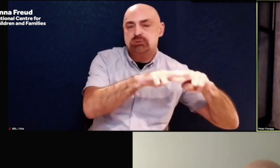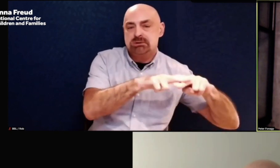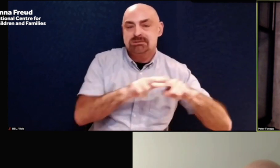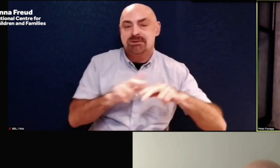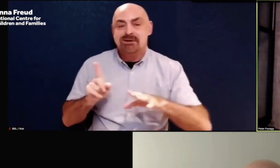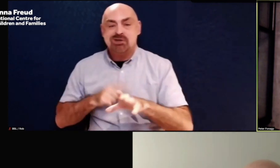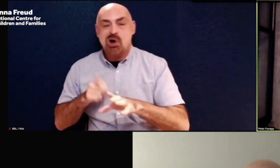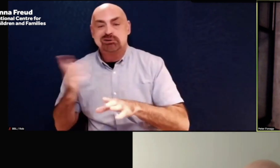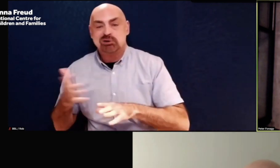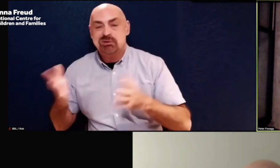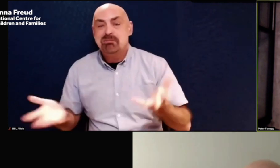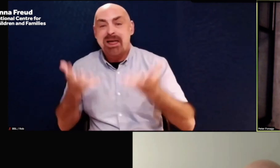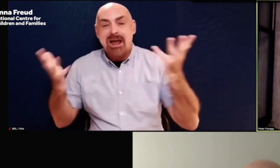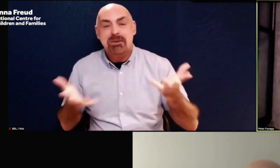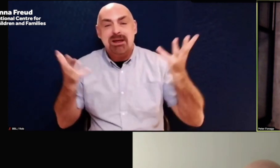young children.